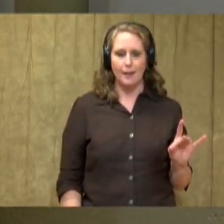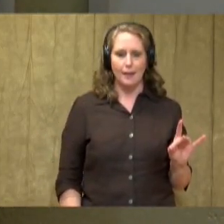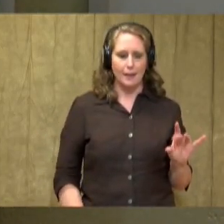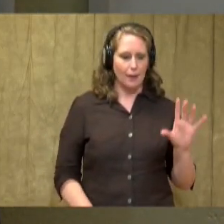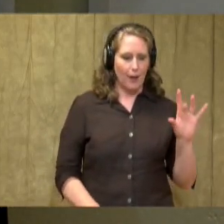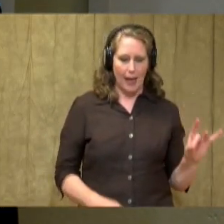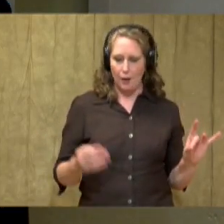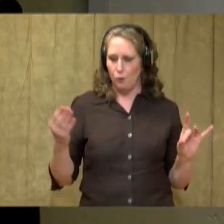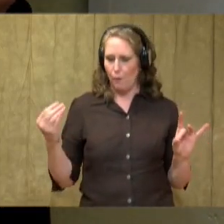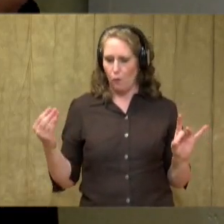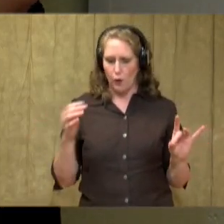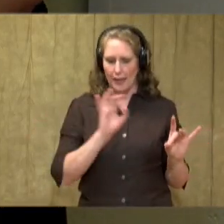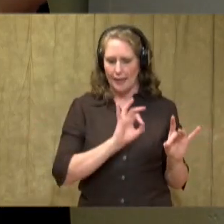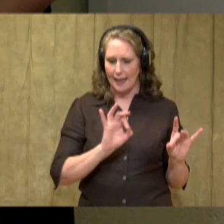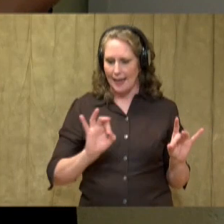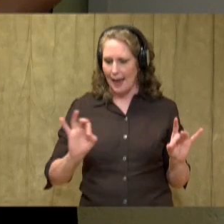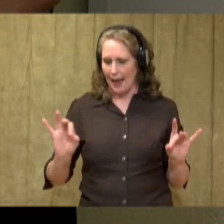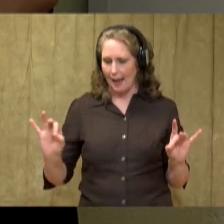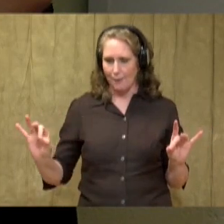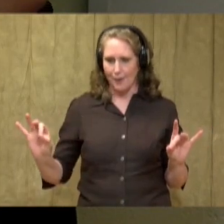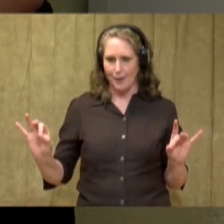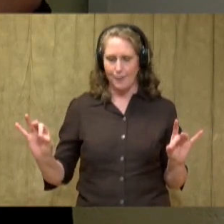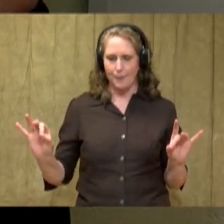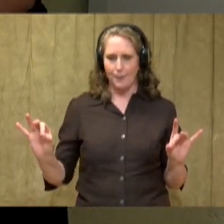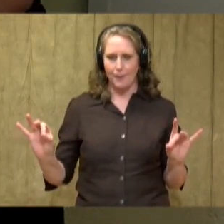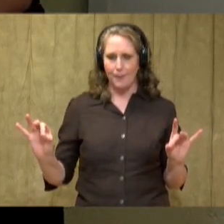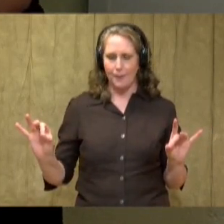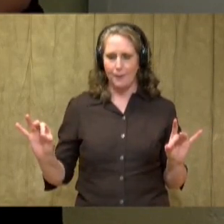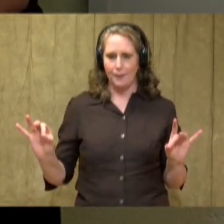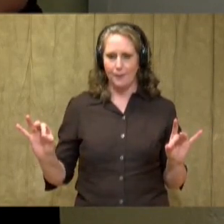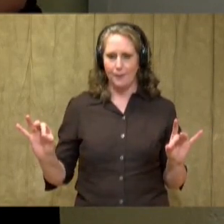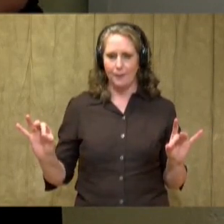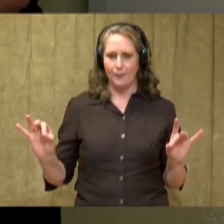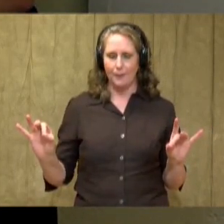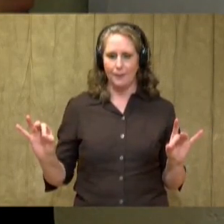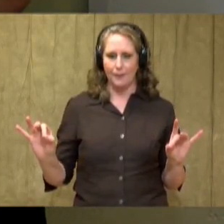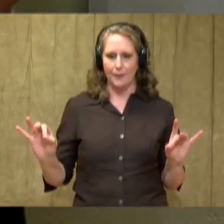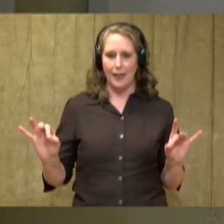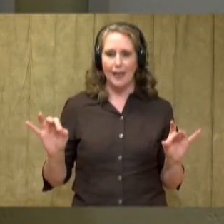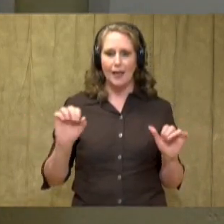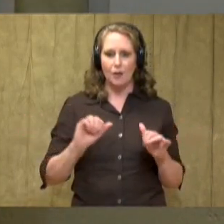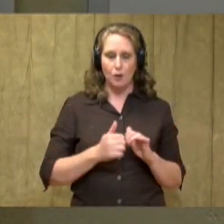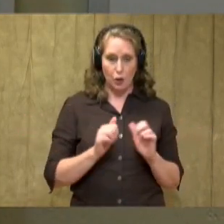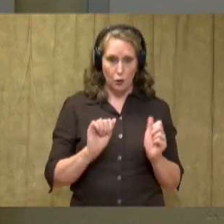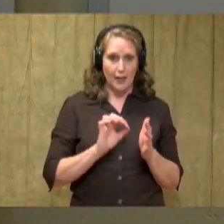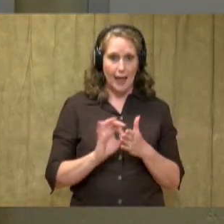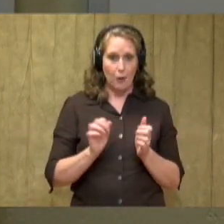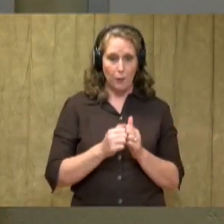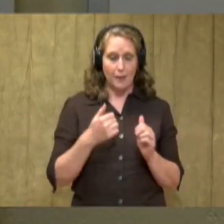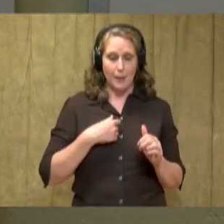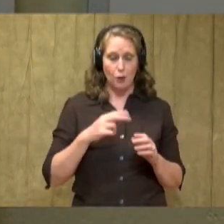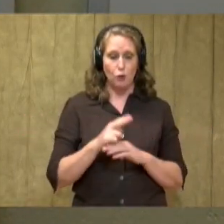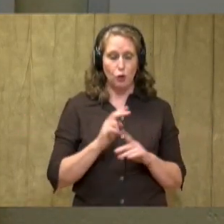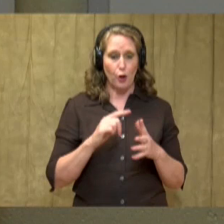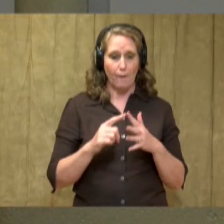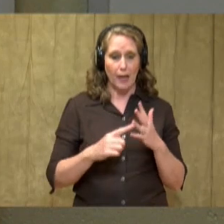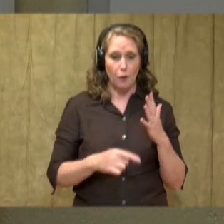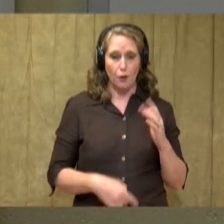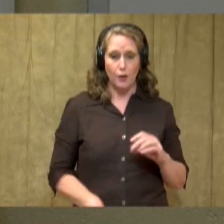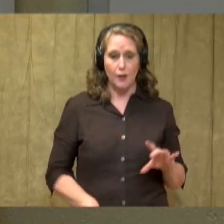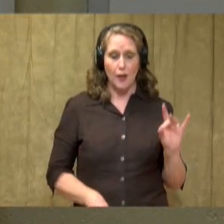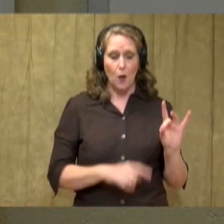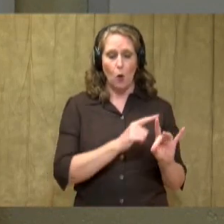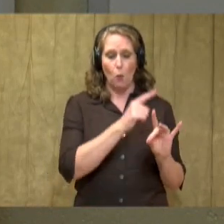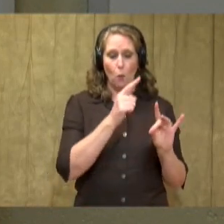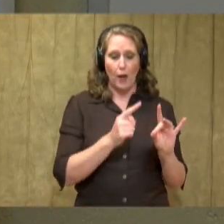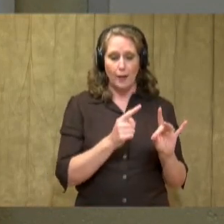You're going to go all the way to 14 and count up. You can count up with me using your fingers.